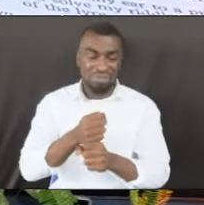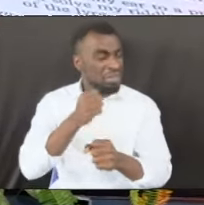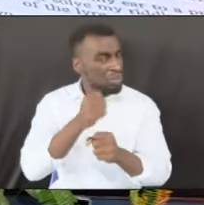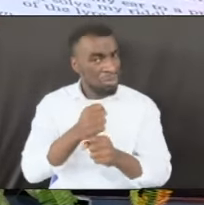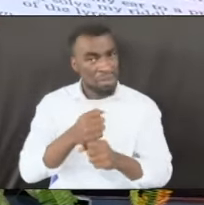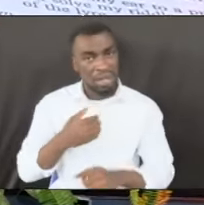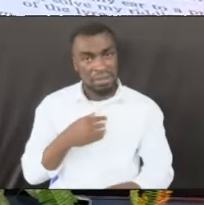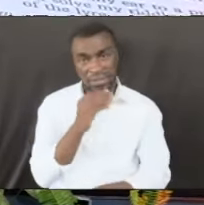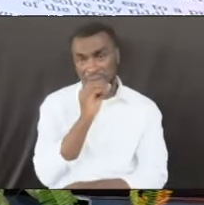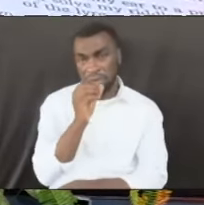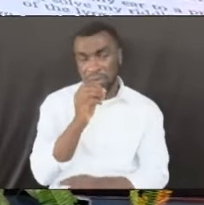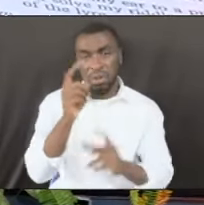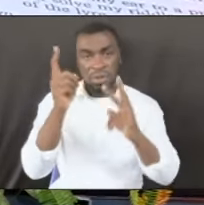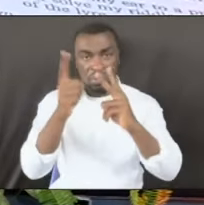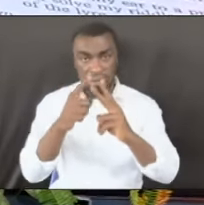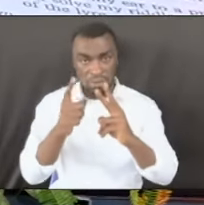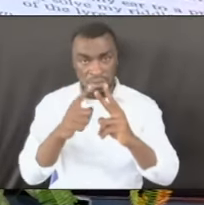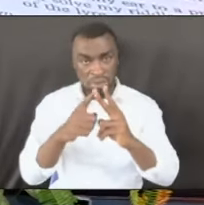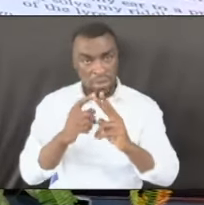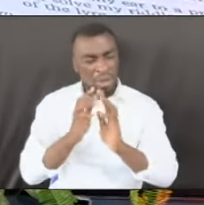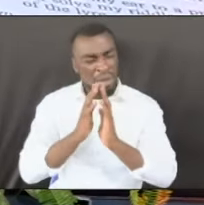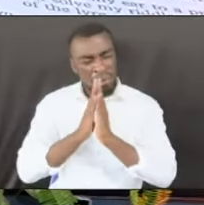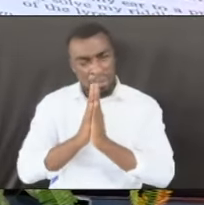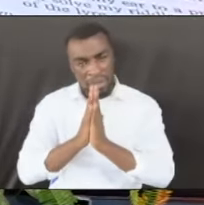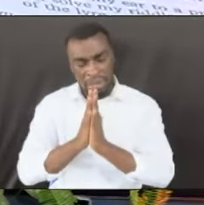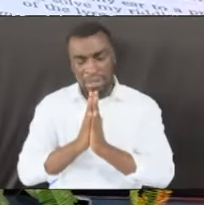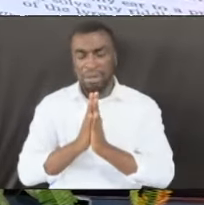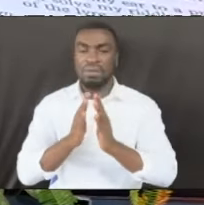Then two, she was praying for a car.